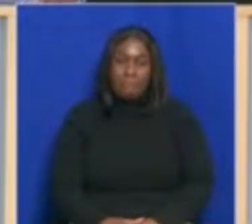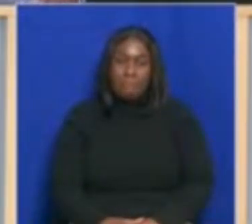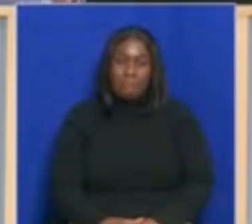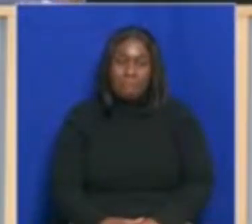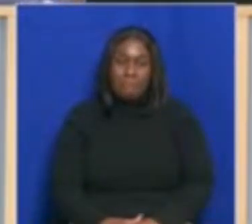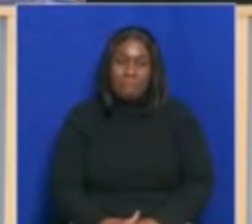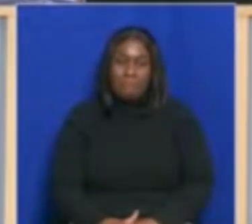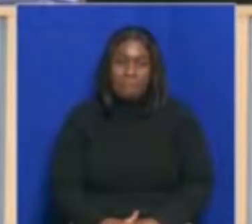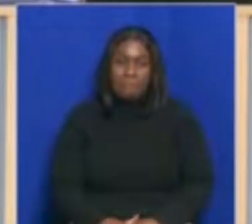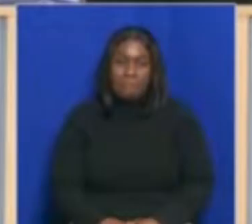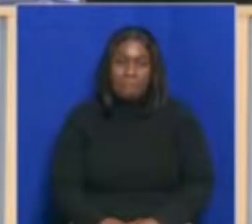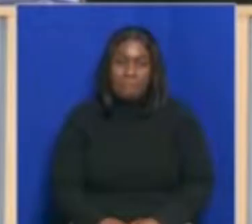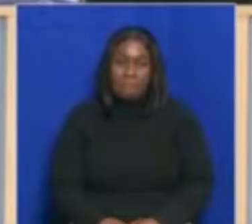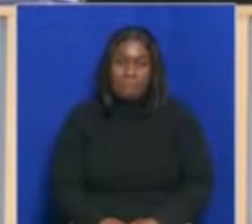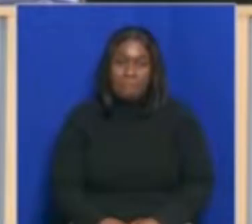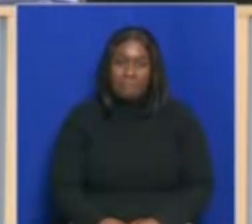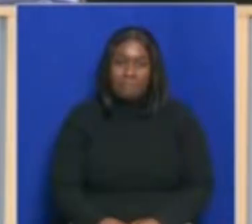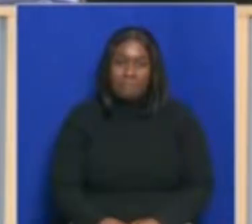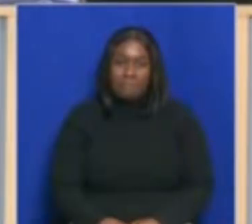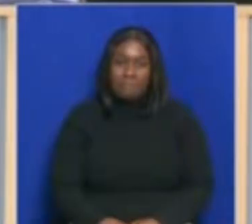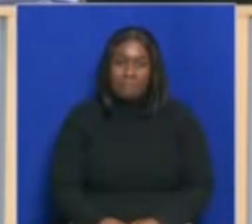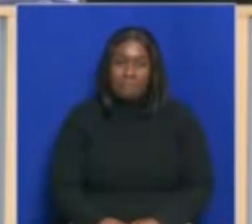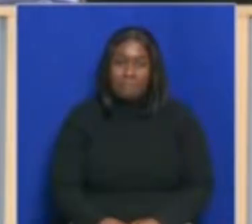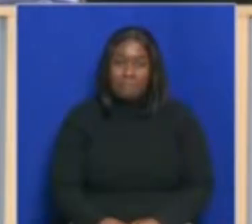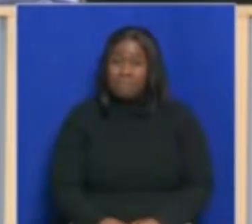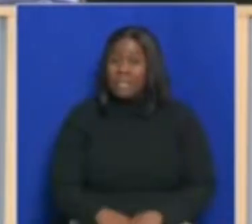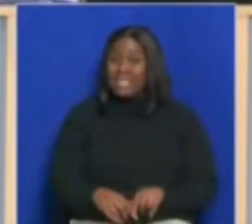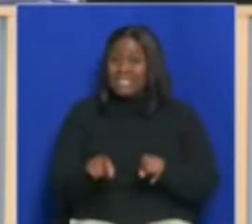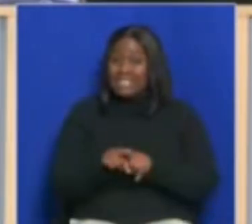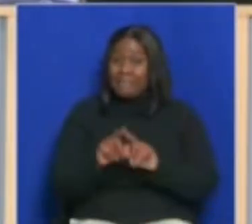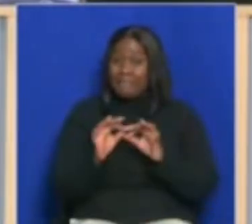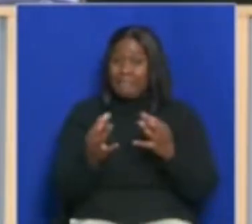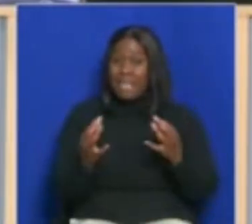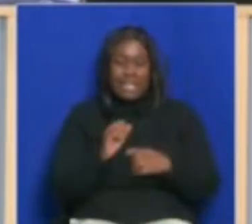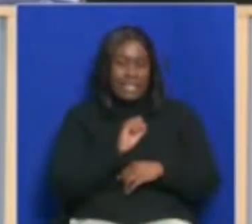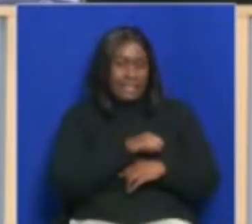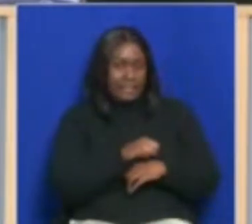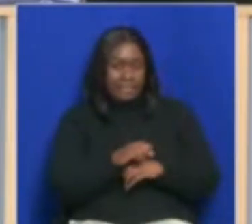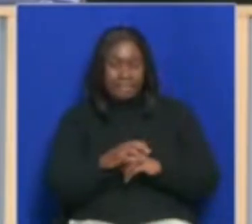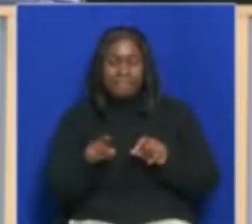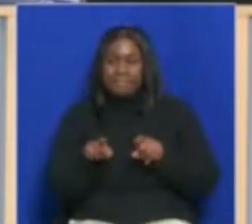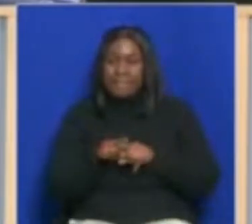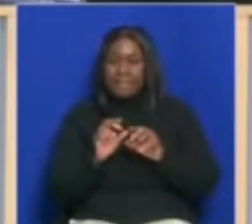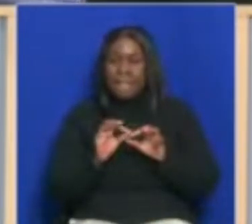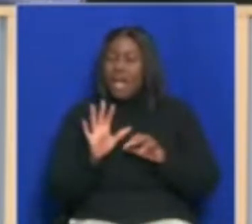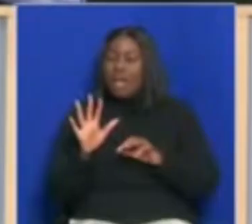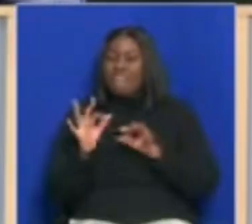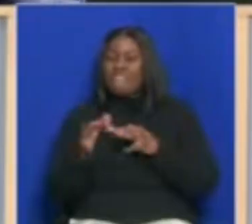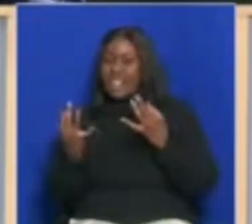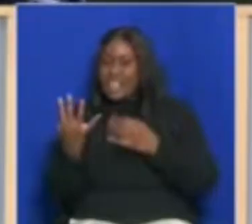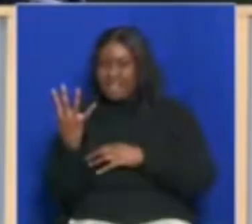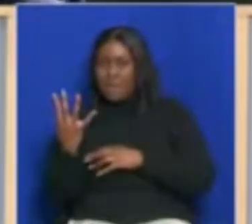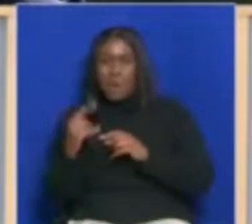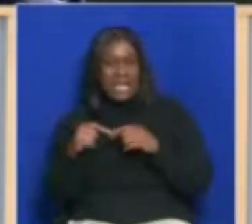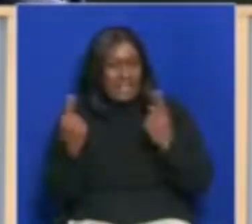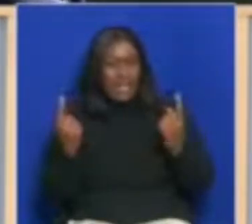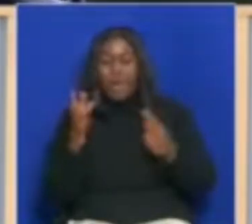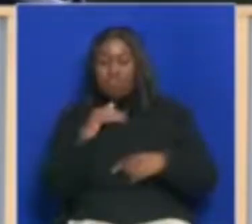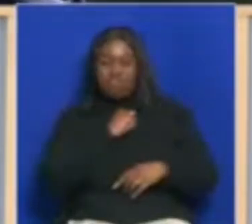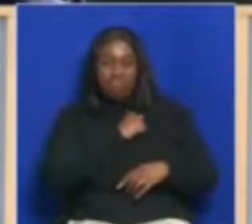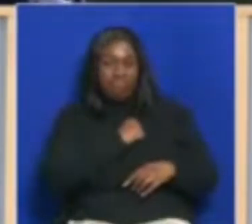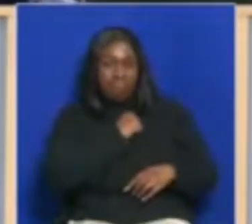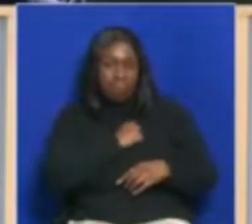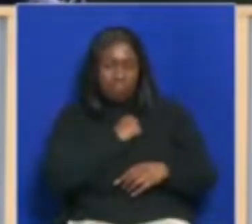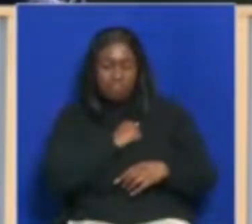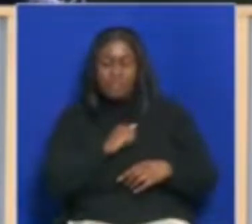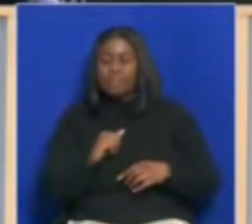Mr. Chaskasson, you say the same file. It is the same file, file 3. It is file 4. It's a I different file. apologize. 1-4. File